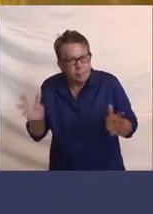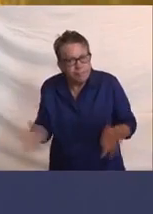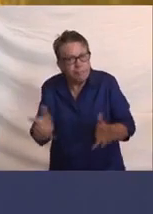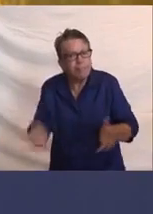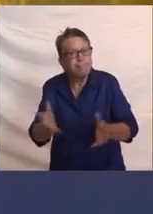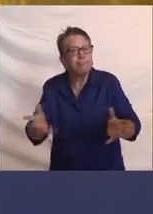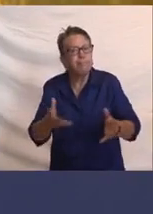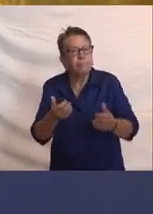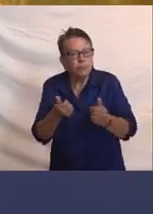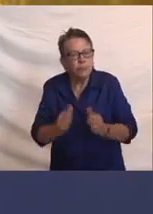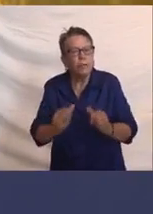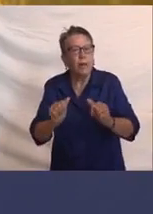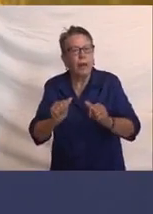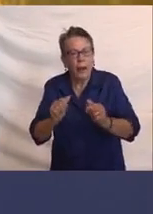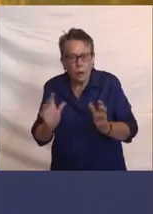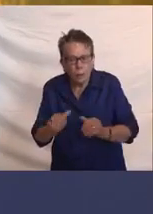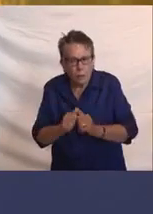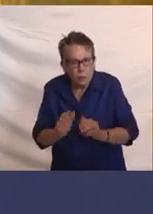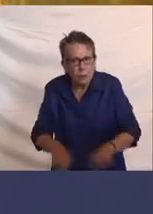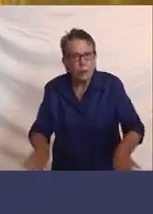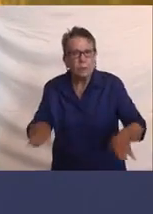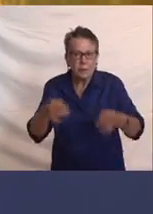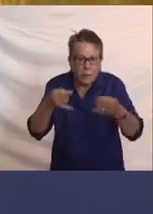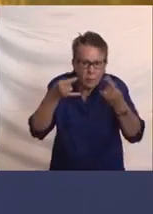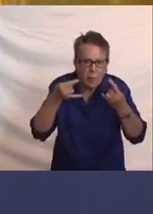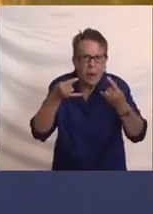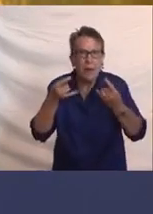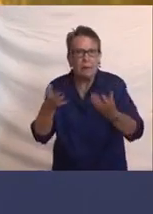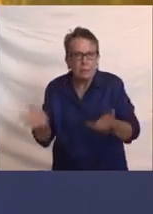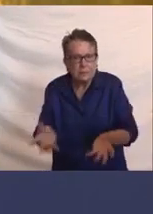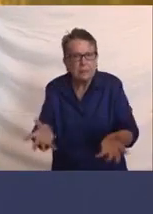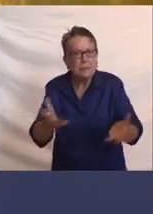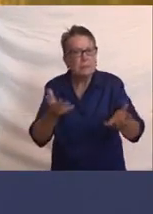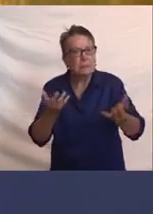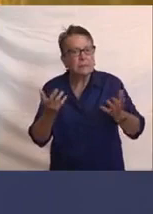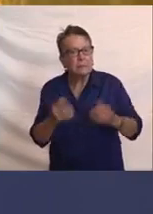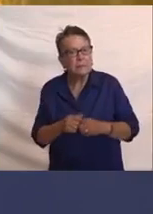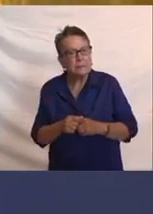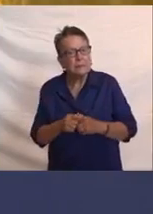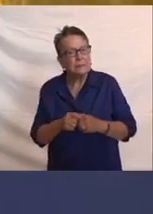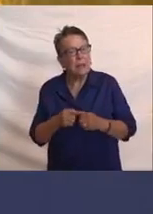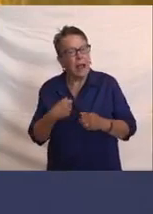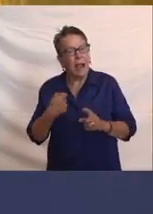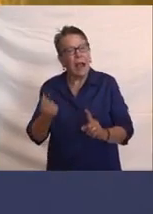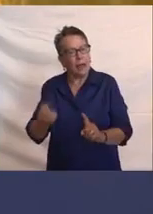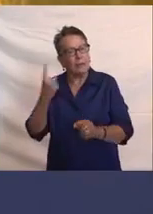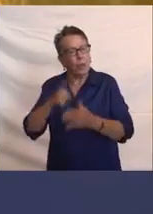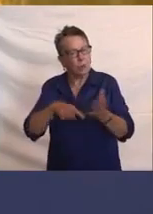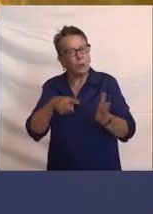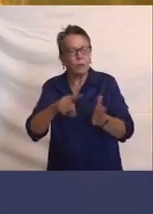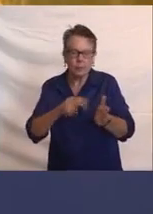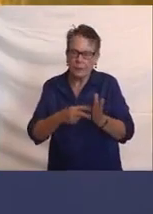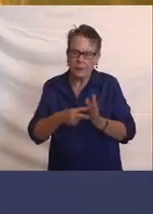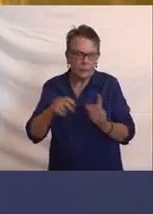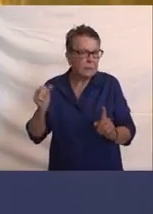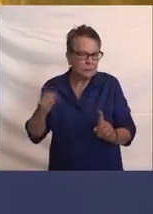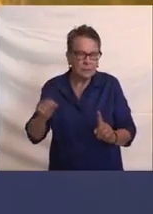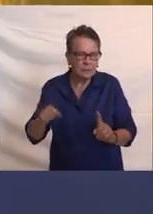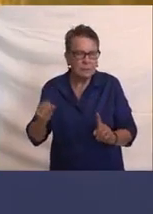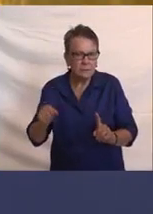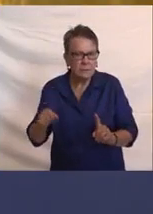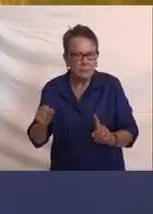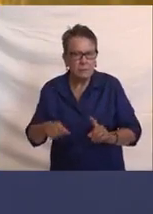question stands. And again, I think there's a habit that's sort of in our midst that, God willing, these